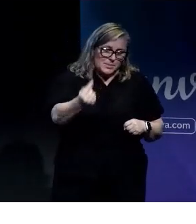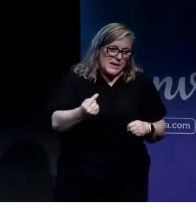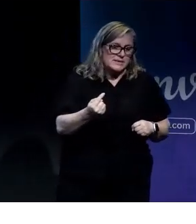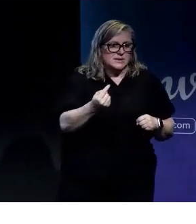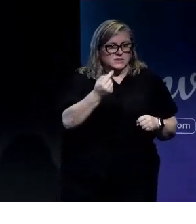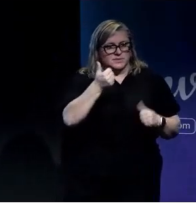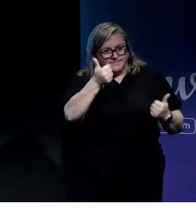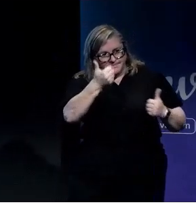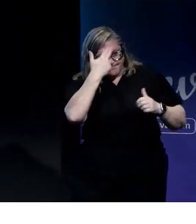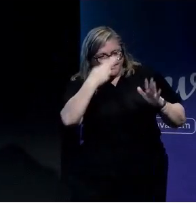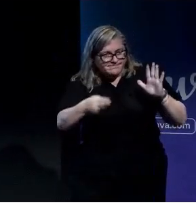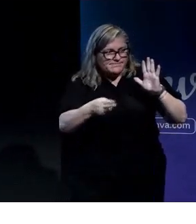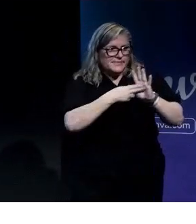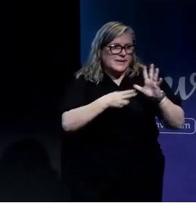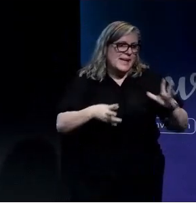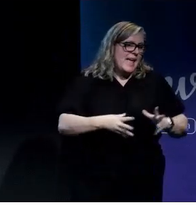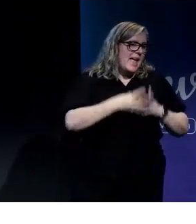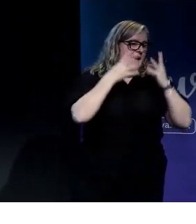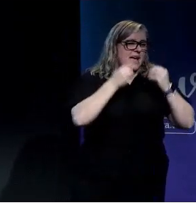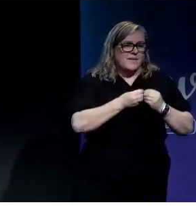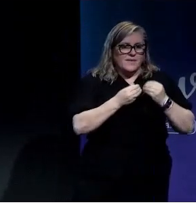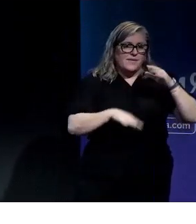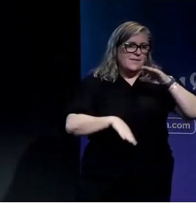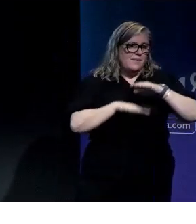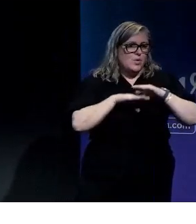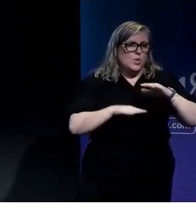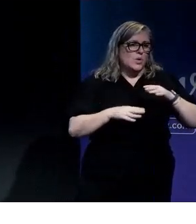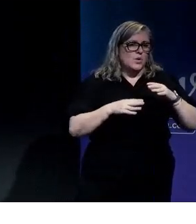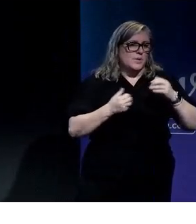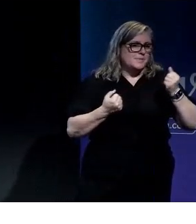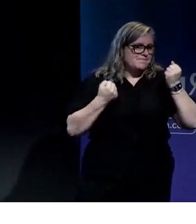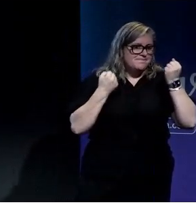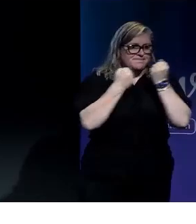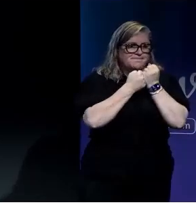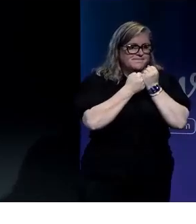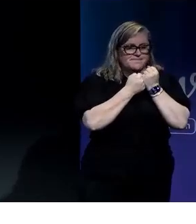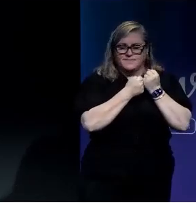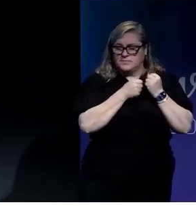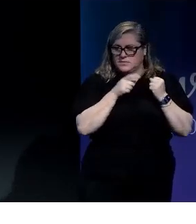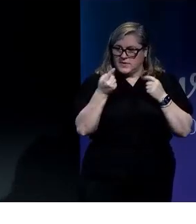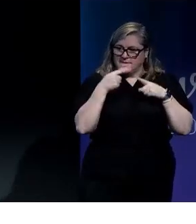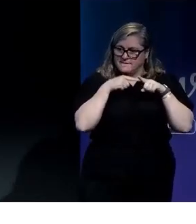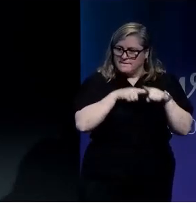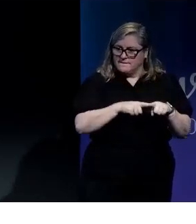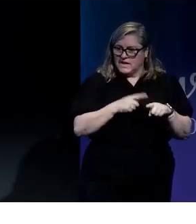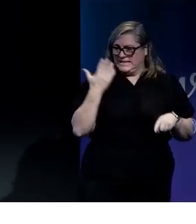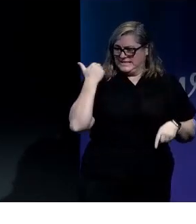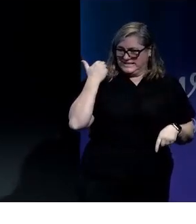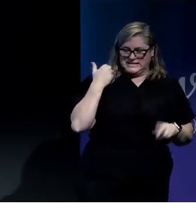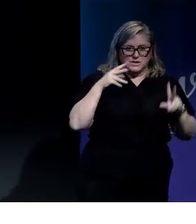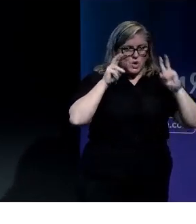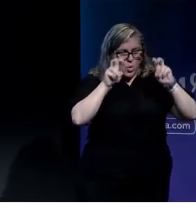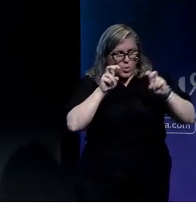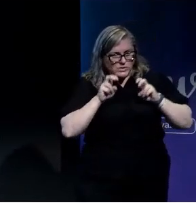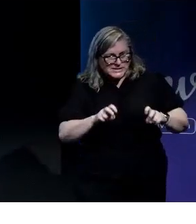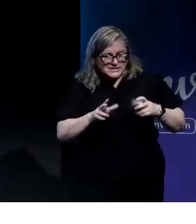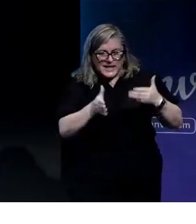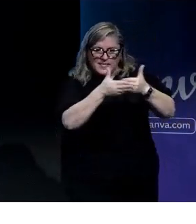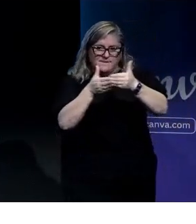that everything is fully supports and it was based off of a recent audit with all defects